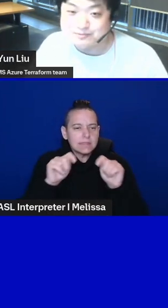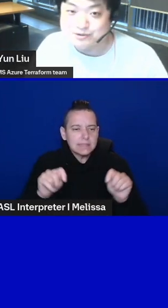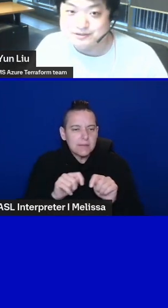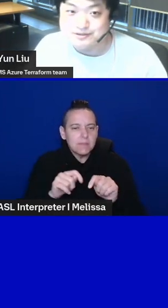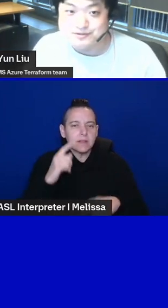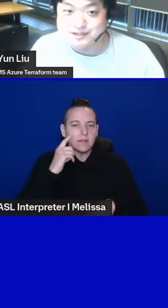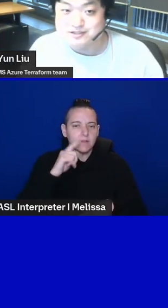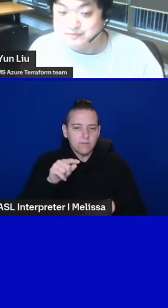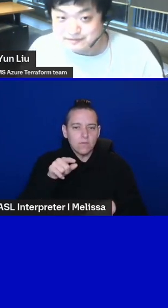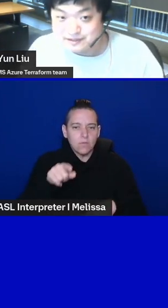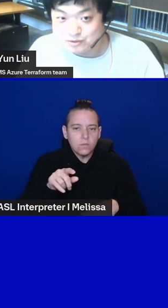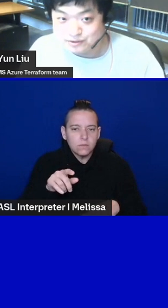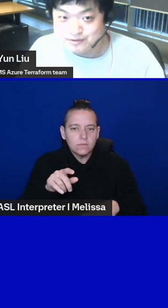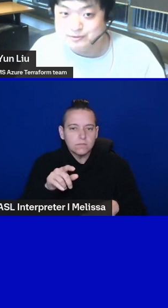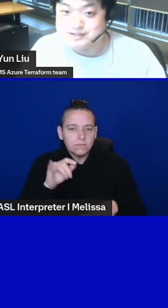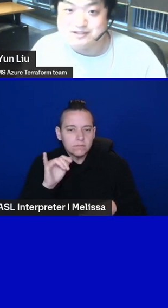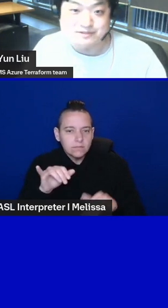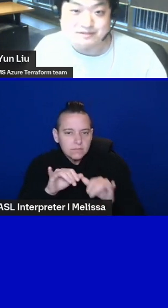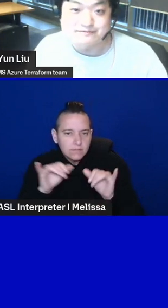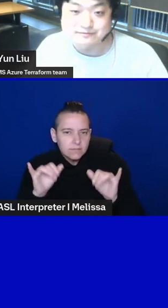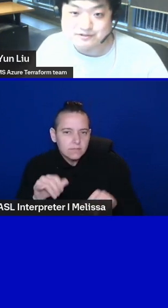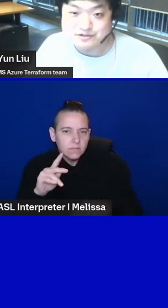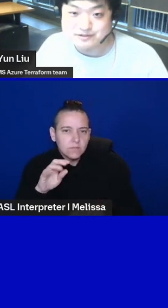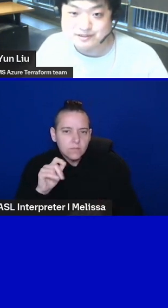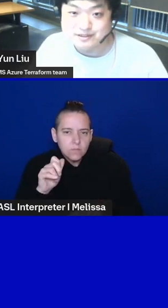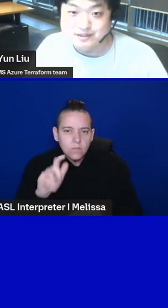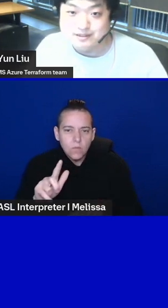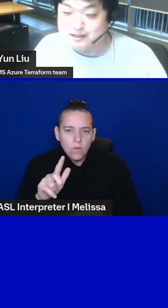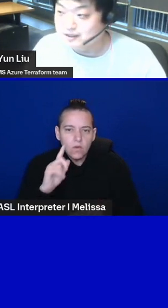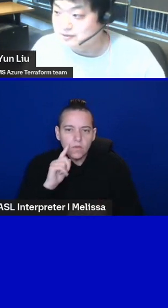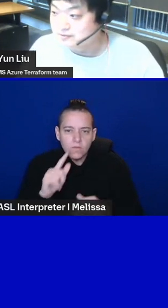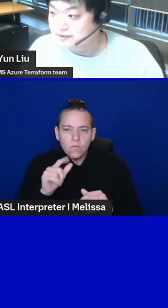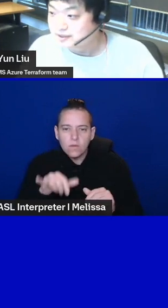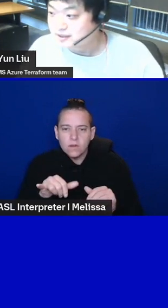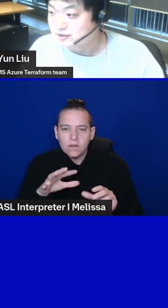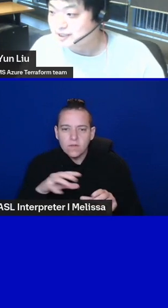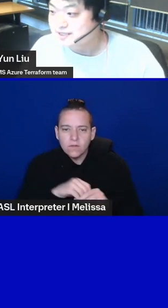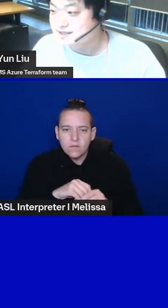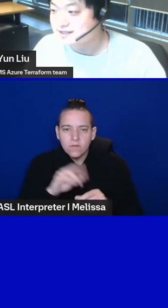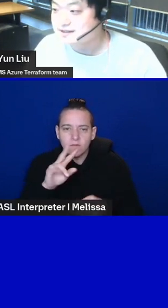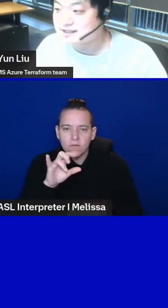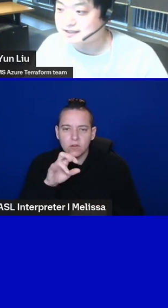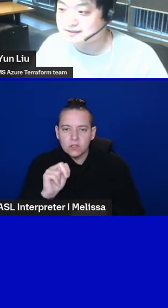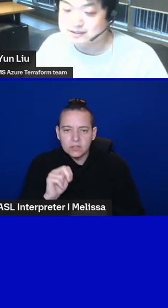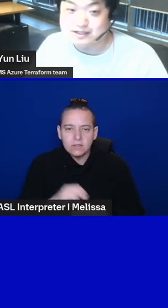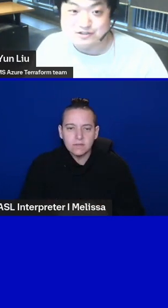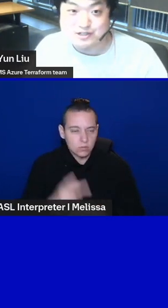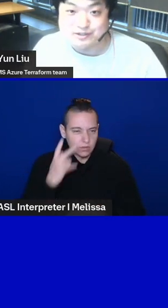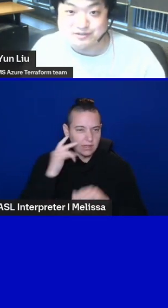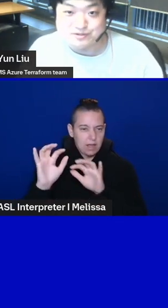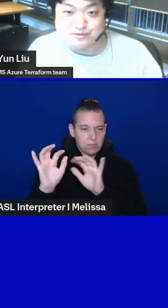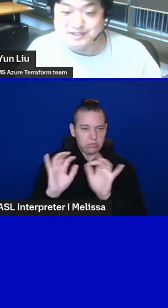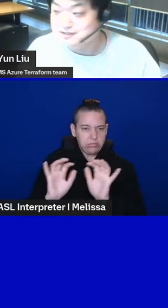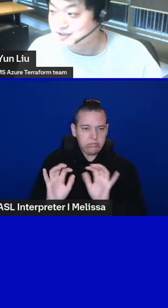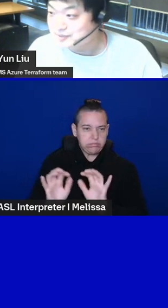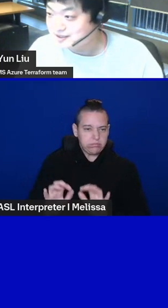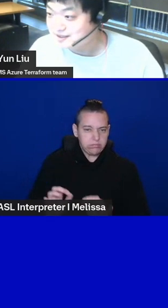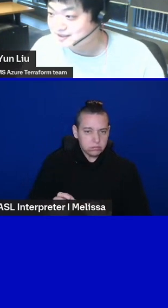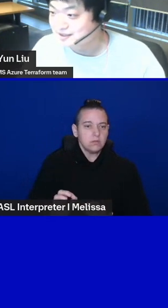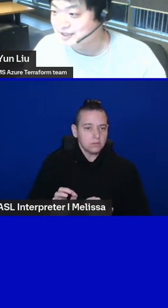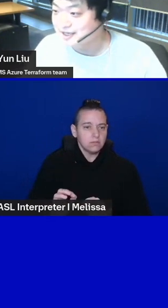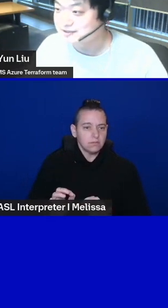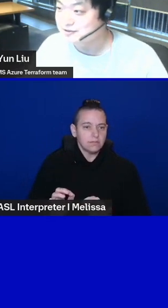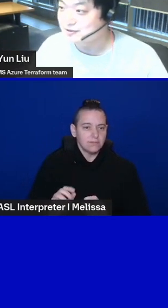open endpoint using a specific model with a specific version. Uh, we can see the generated result is